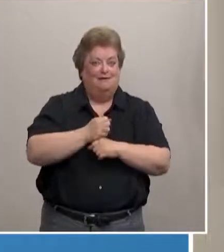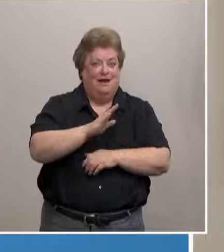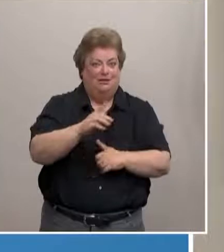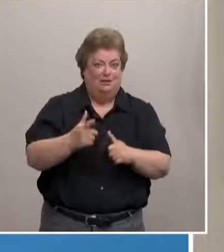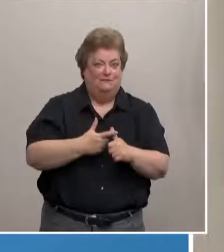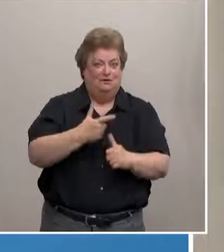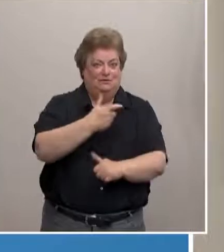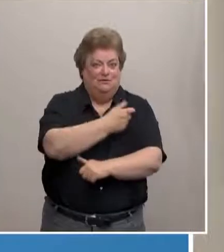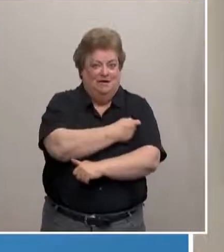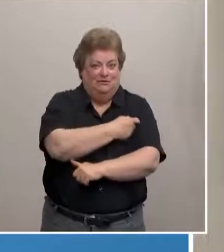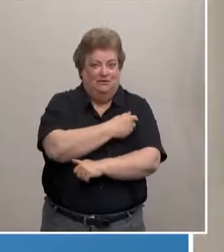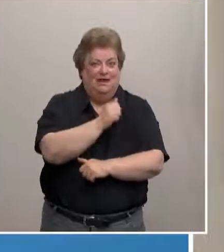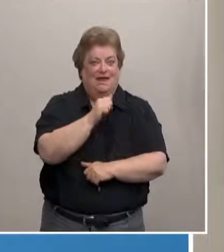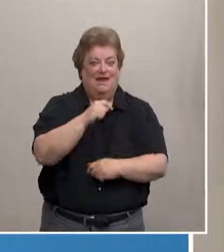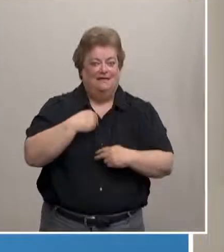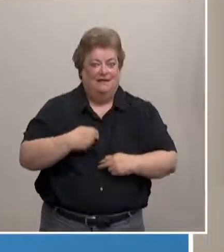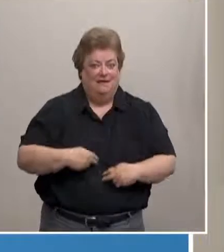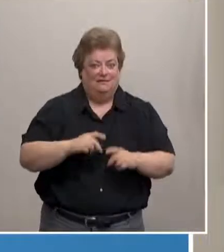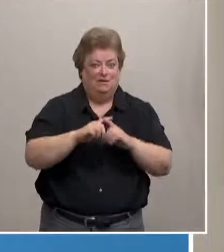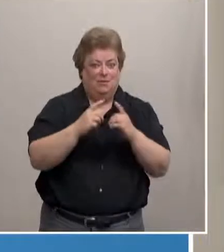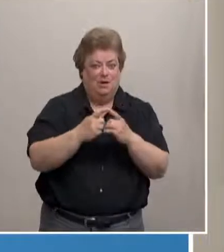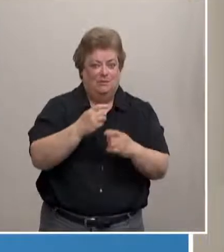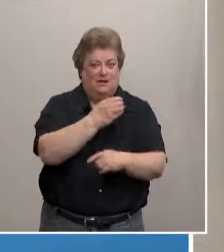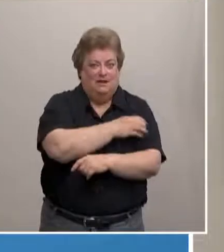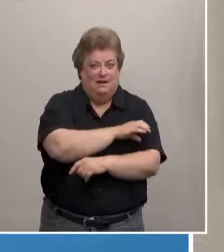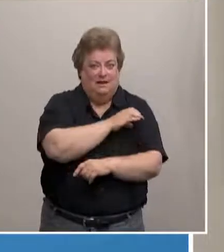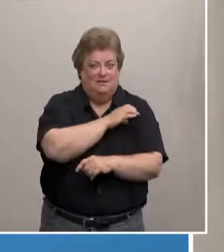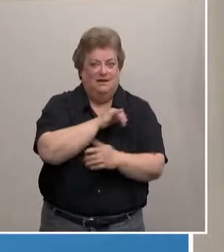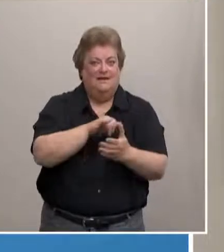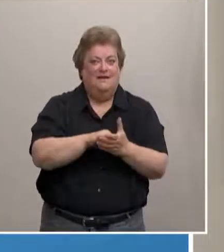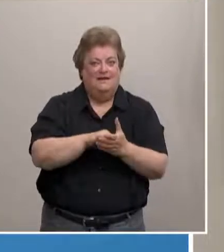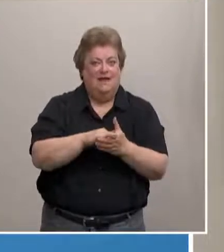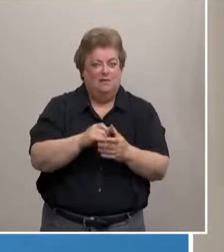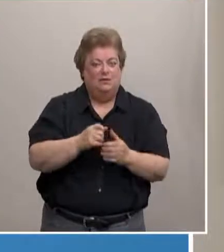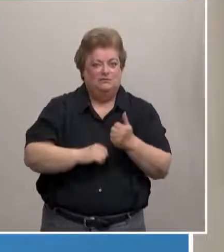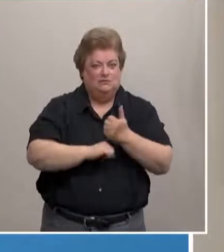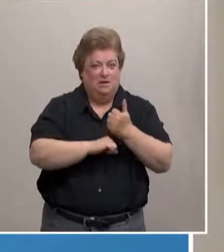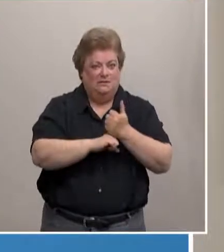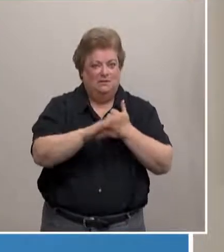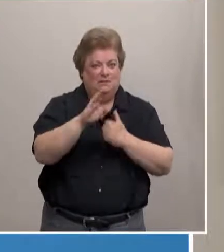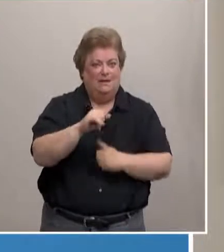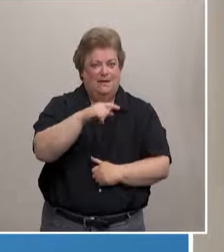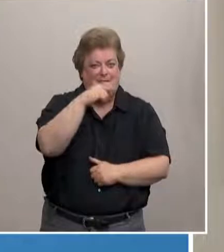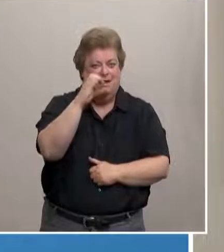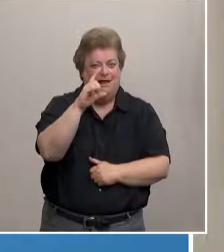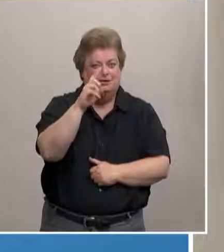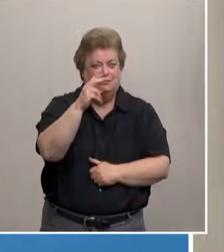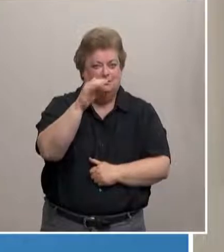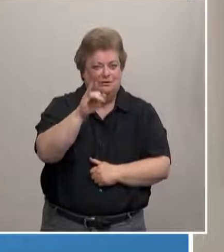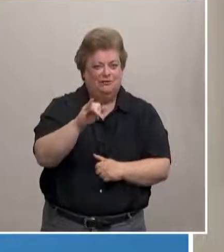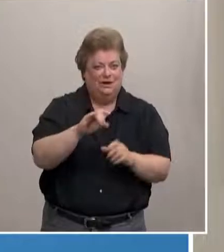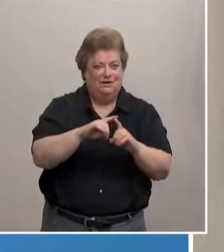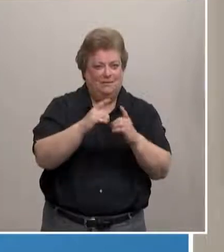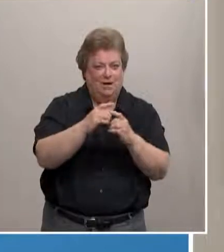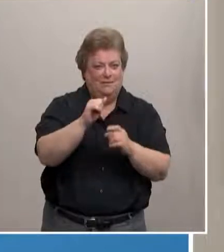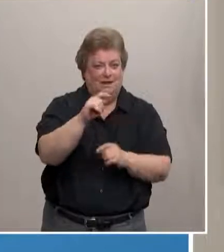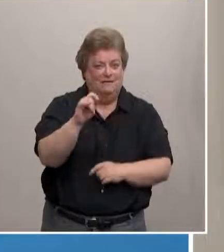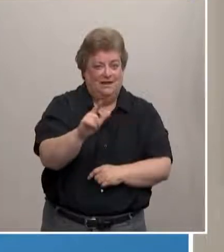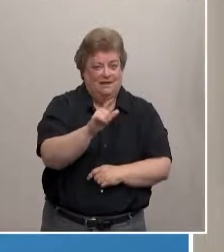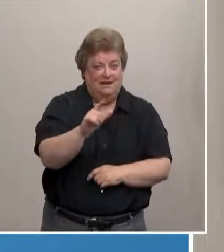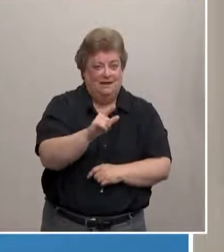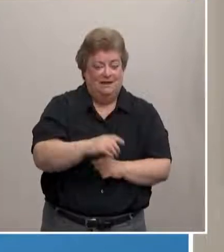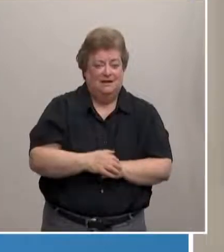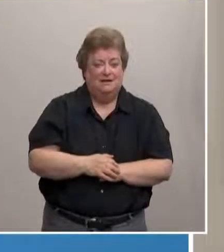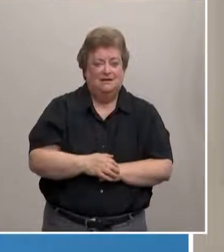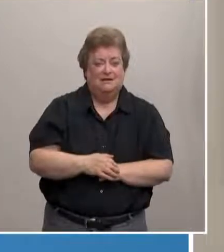first vaccine at a health department clinic sponsored by the Black clergy of Lincoln last Wednesday evening. In less than a week's time,